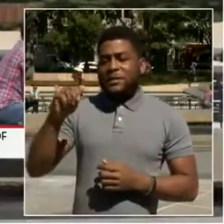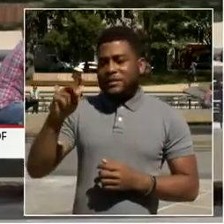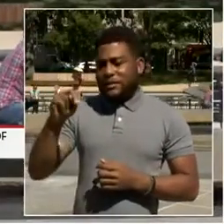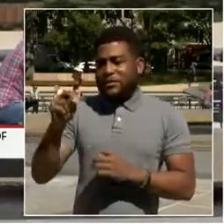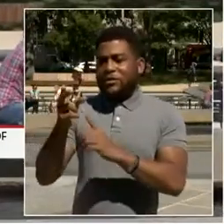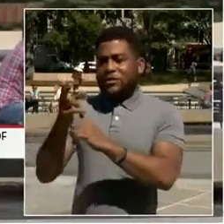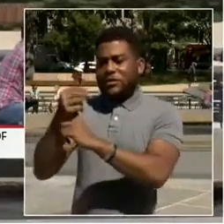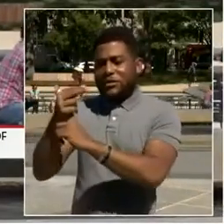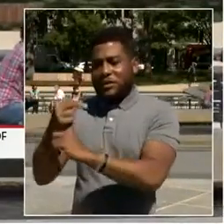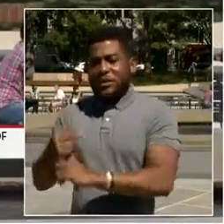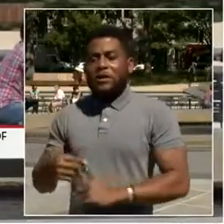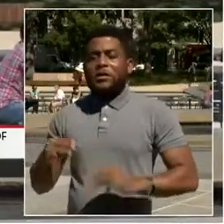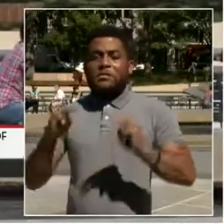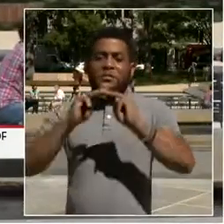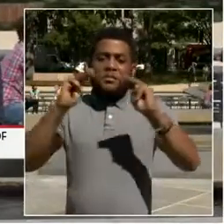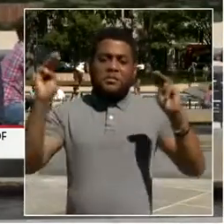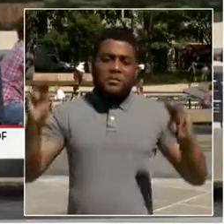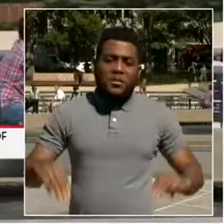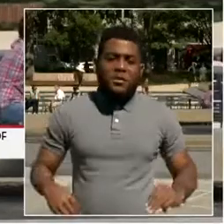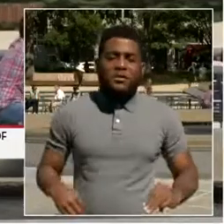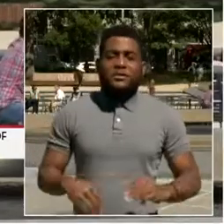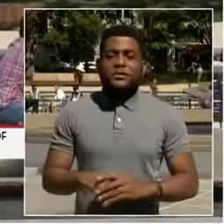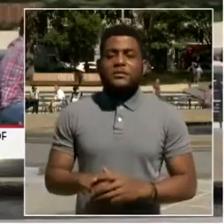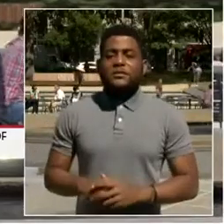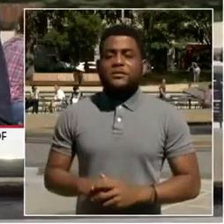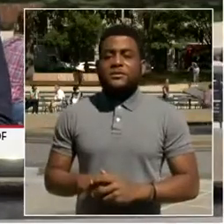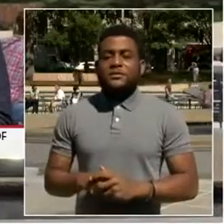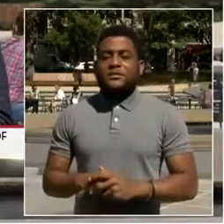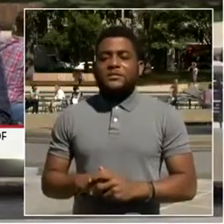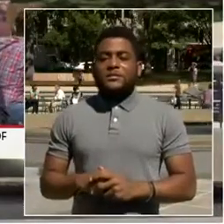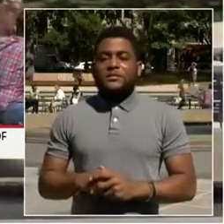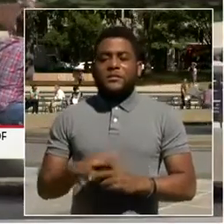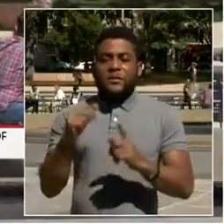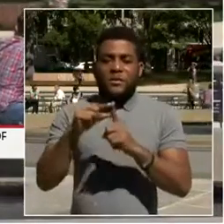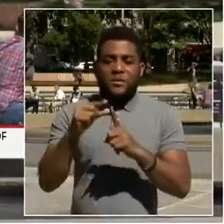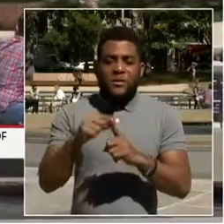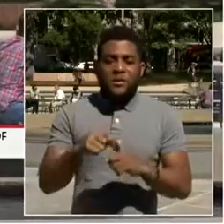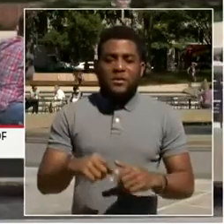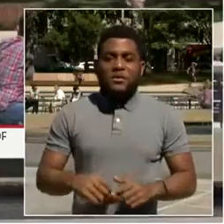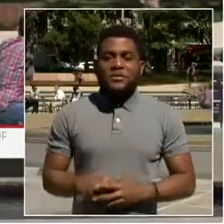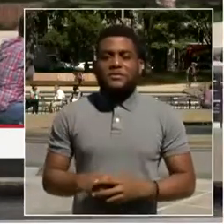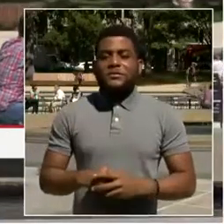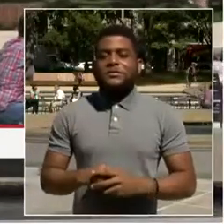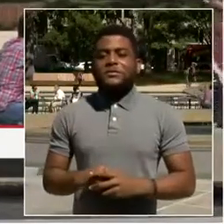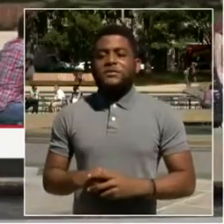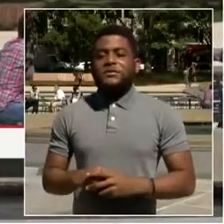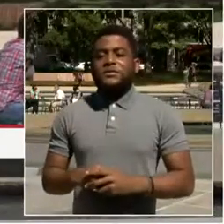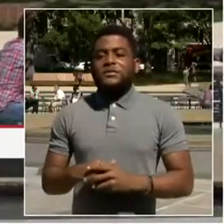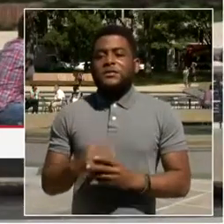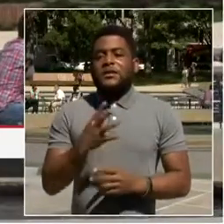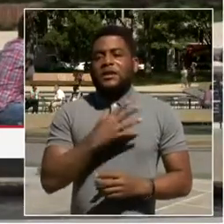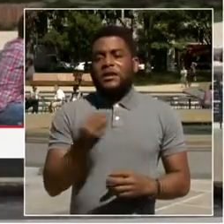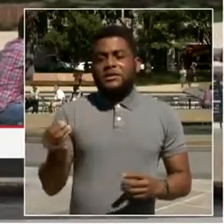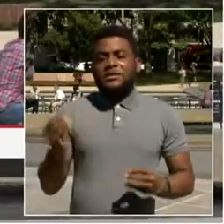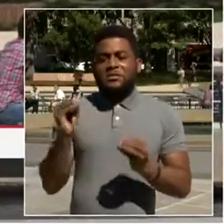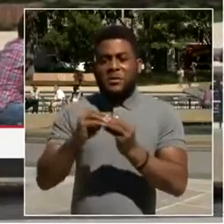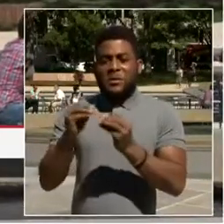of the Word, Planet Word, two favorite D.C. establishments as well, the